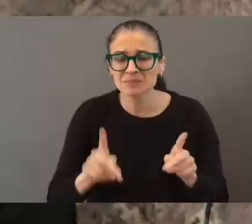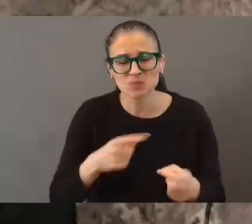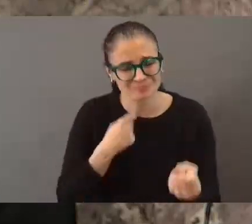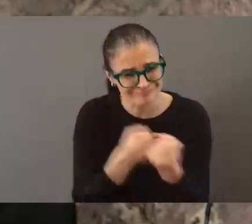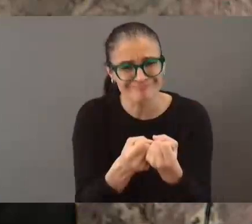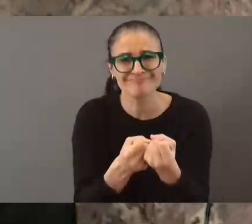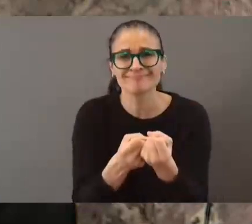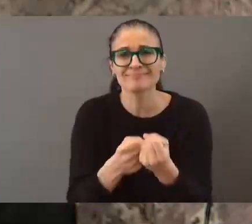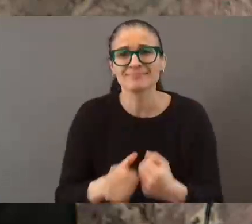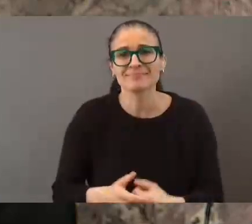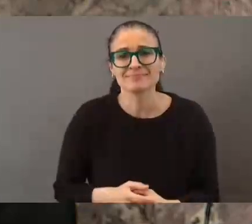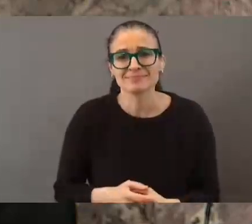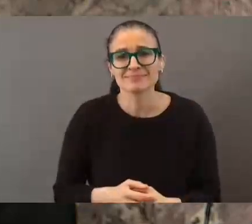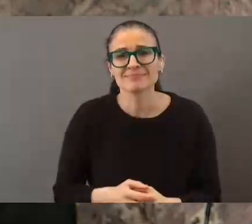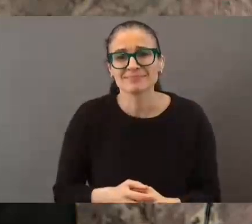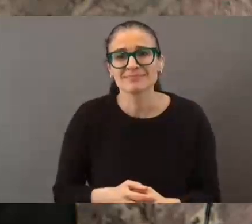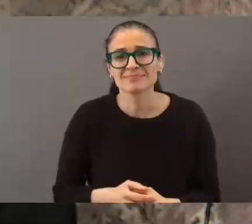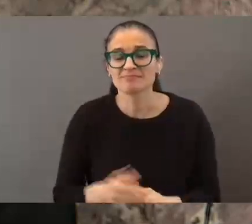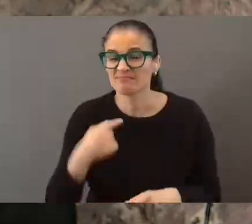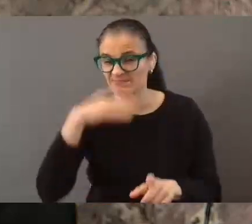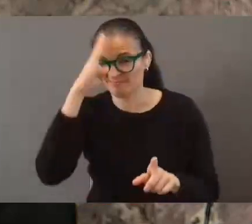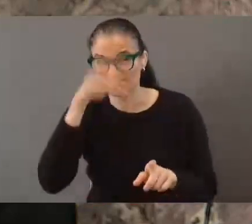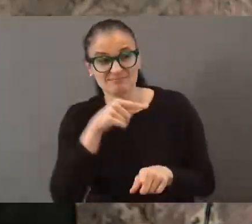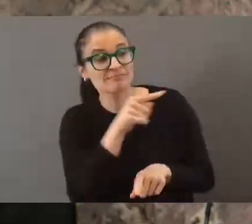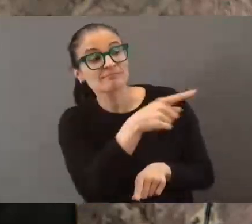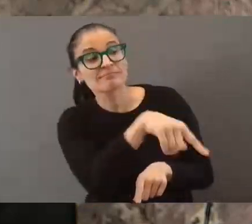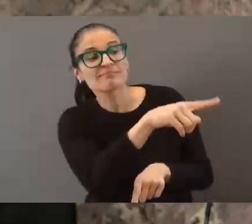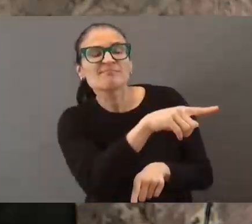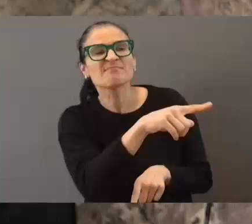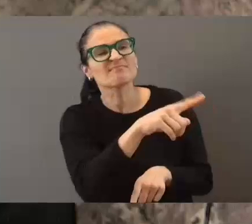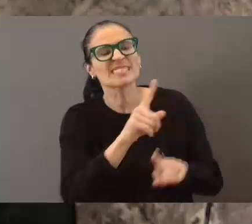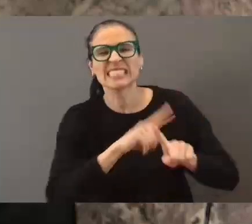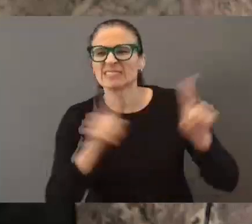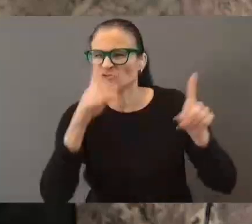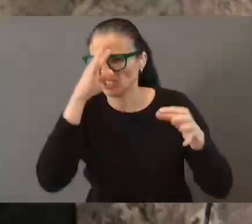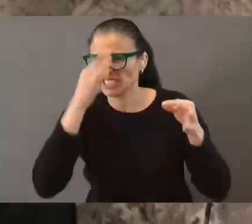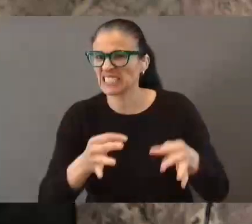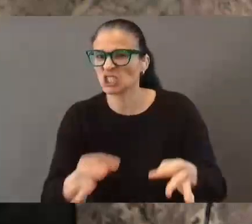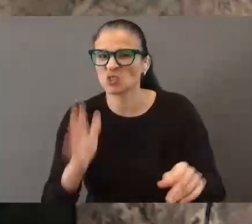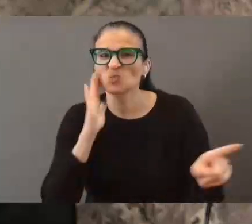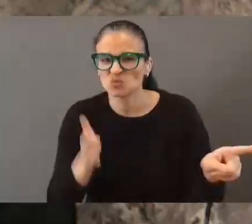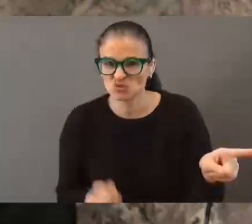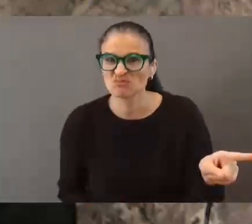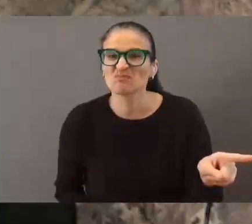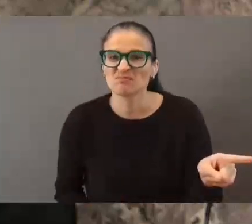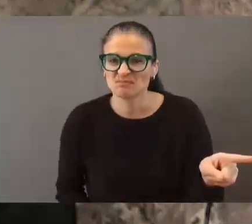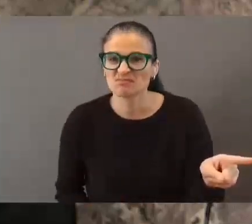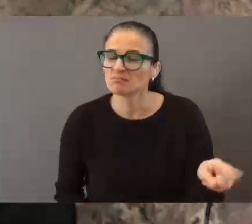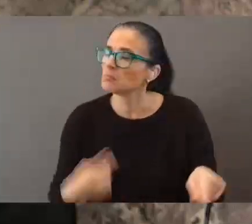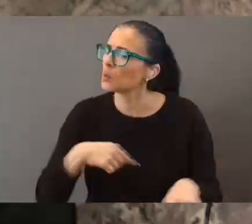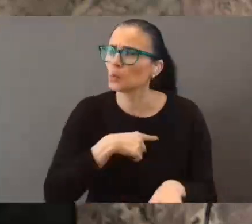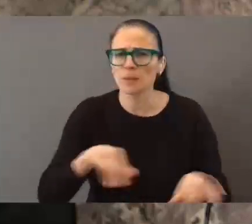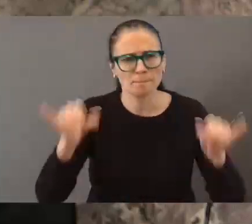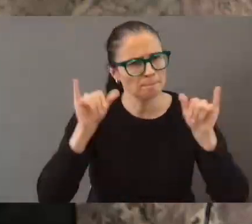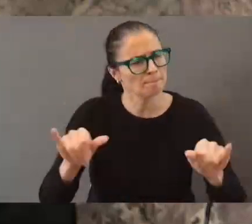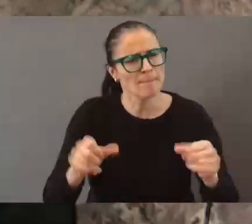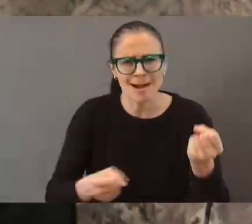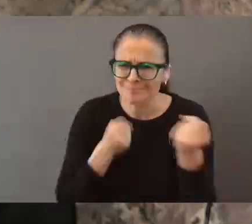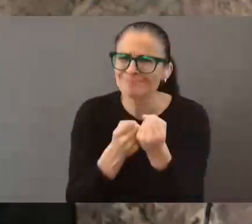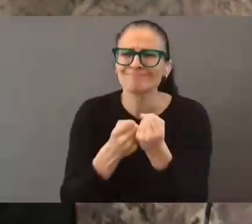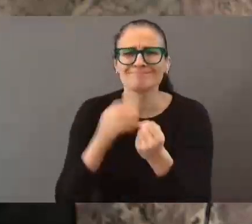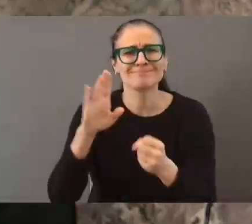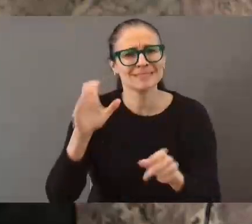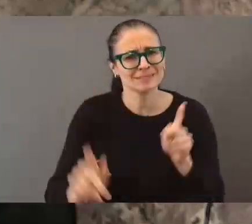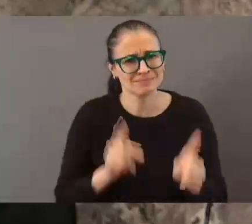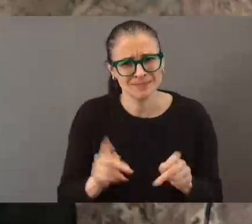choices. We will continue to fight for British Columbians. This moment in time, our Premier is showing incredible leadership